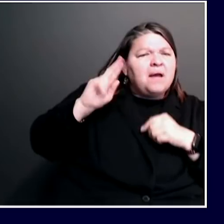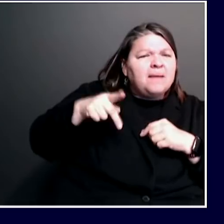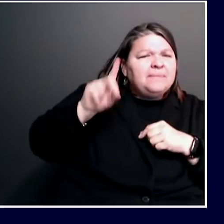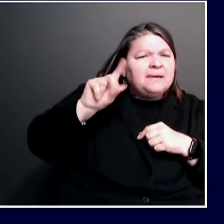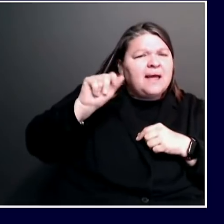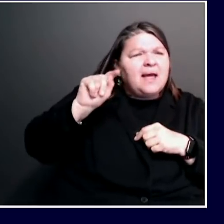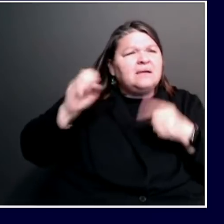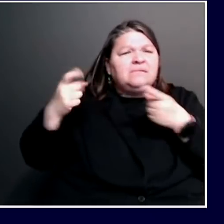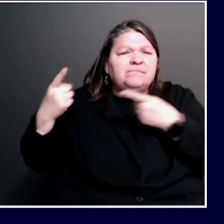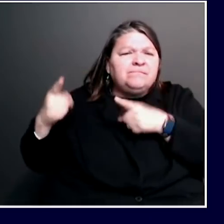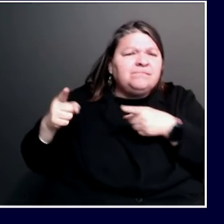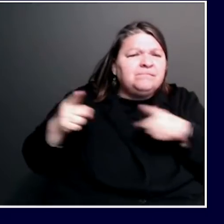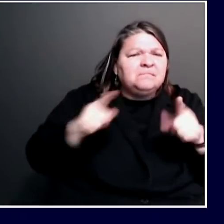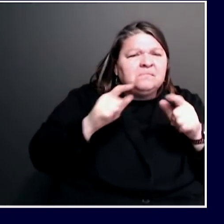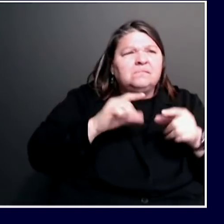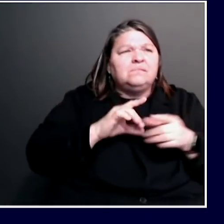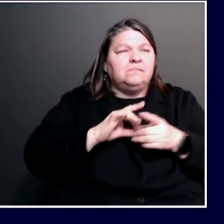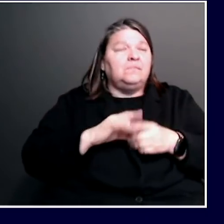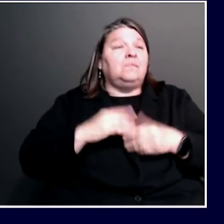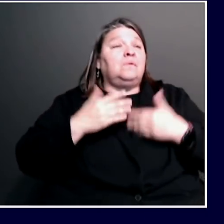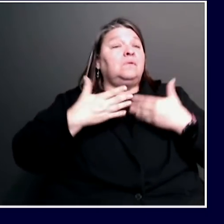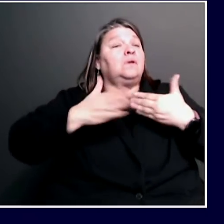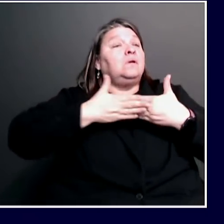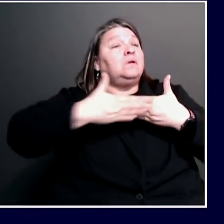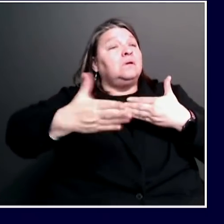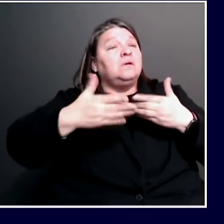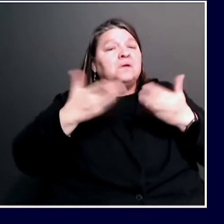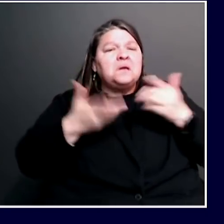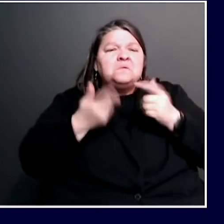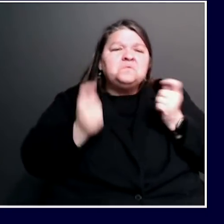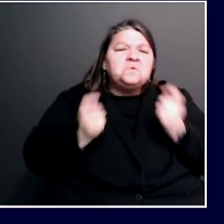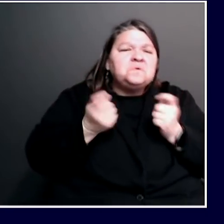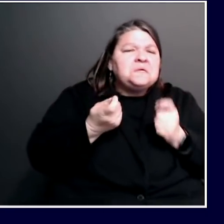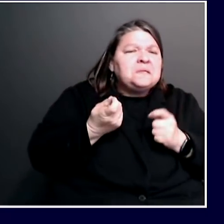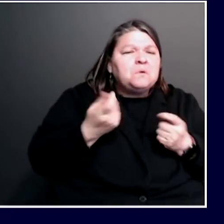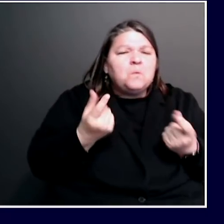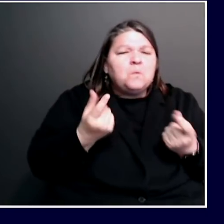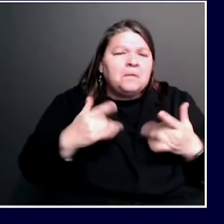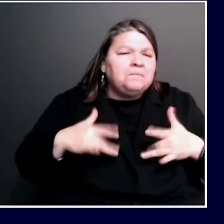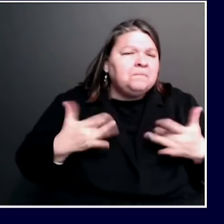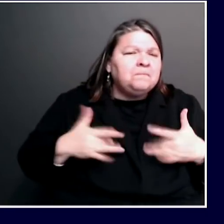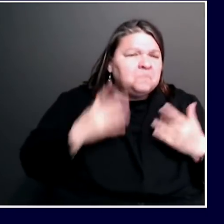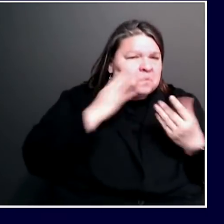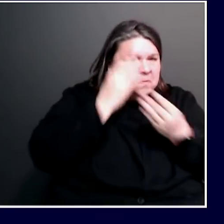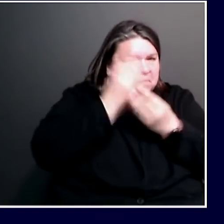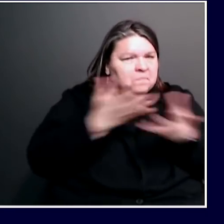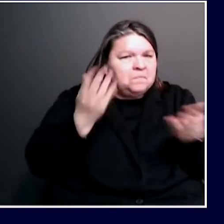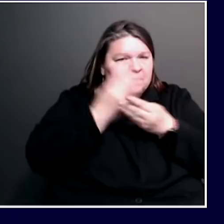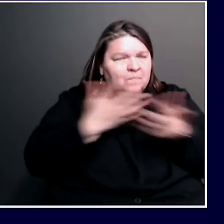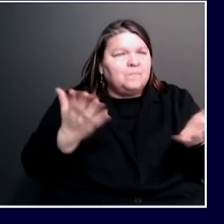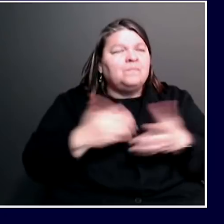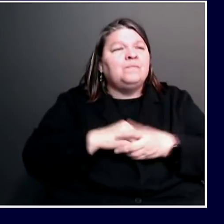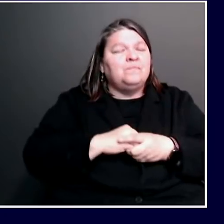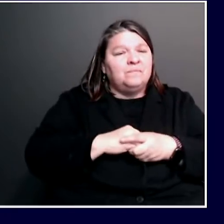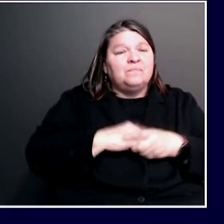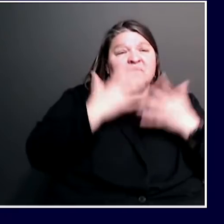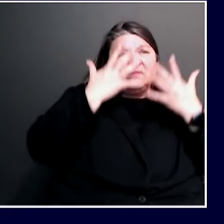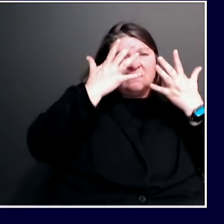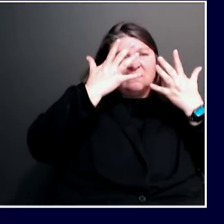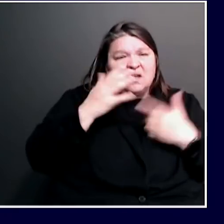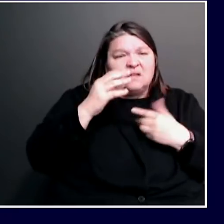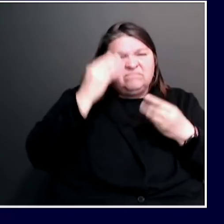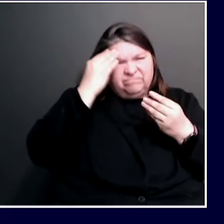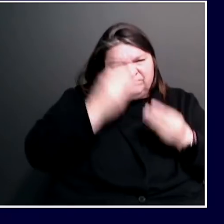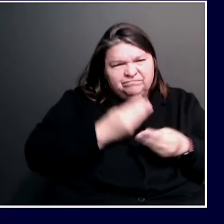changes that we're making here at the state of Maine. We begin today's update, however, on yet another sad note. The